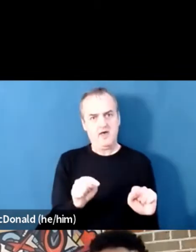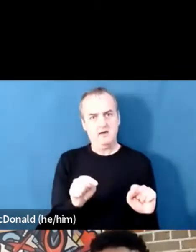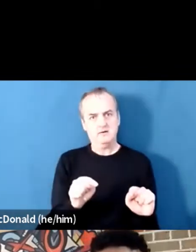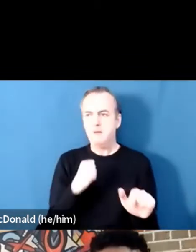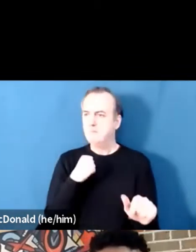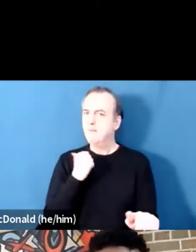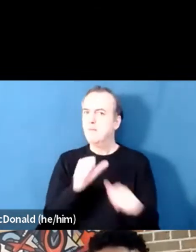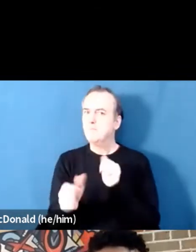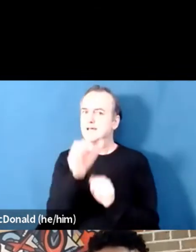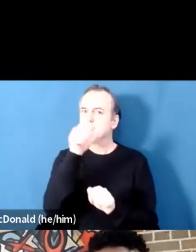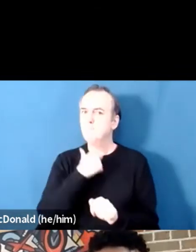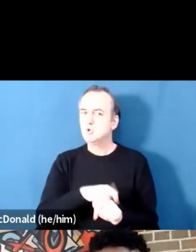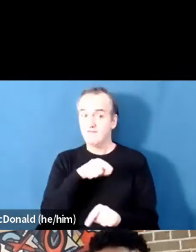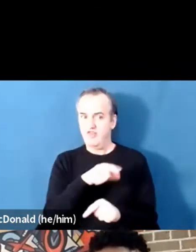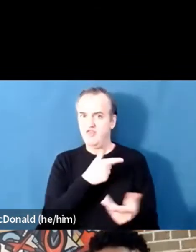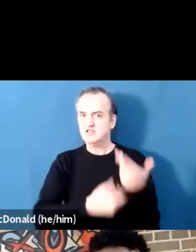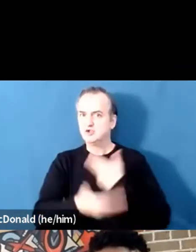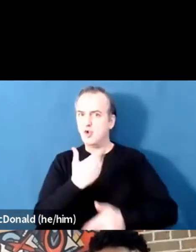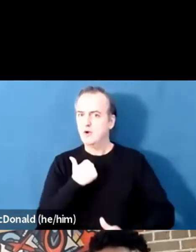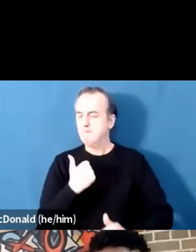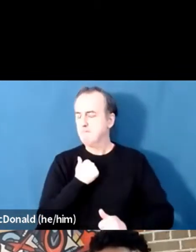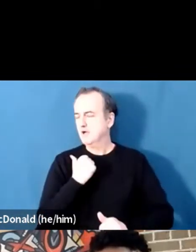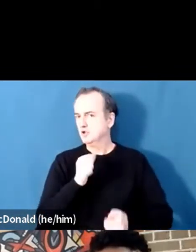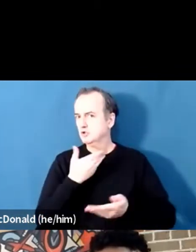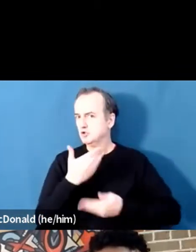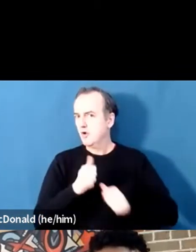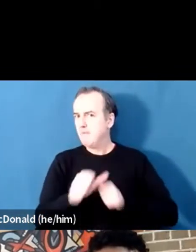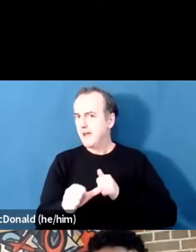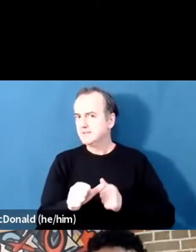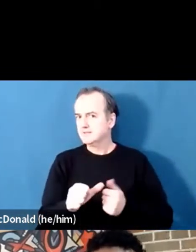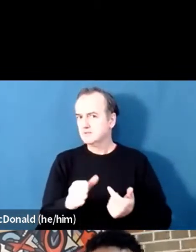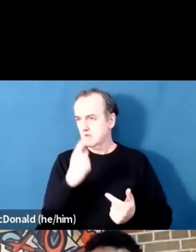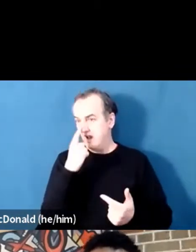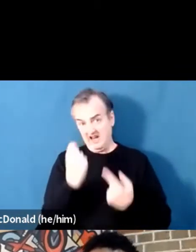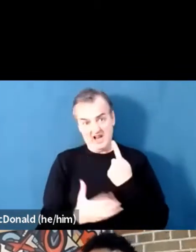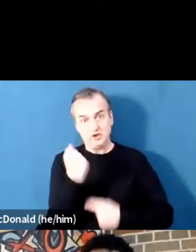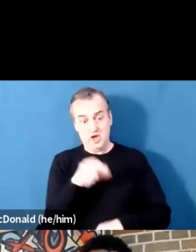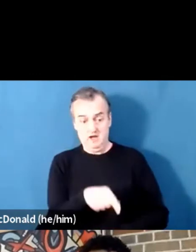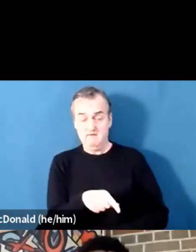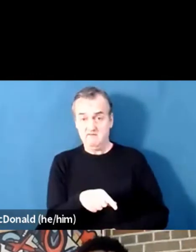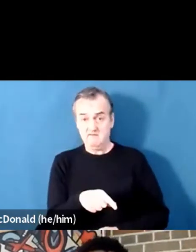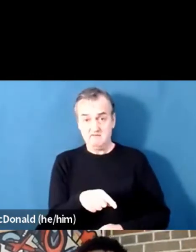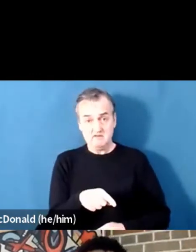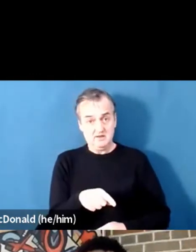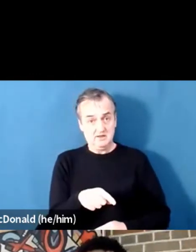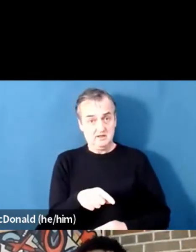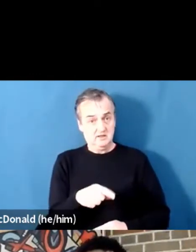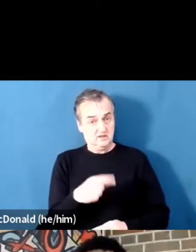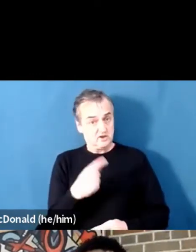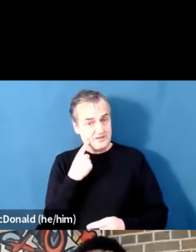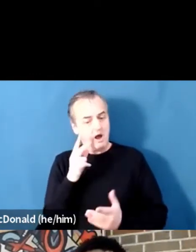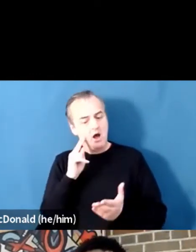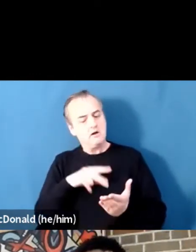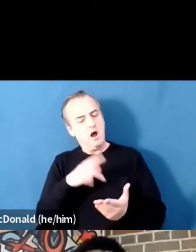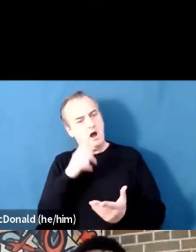show in this brilliant way. I just think sometimes people, producers respond really well to